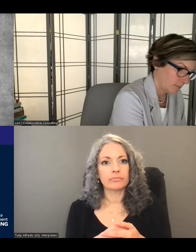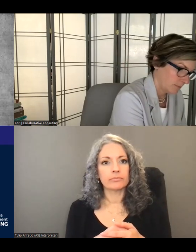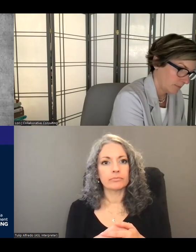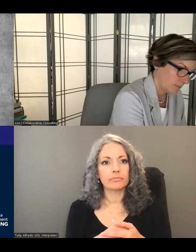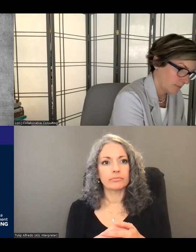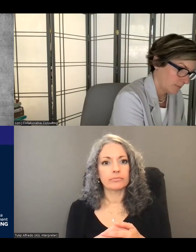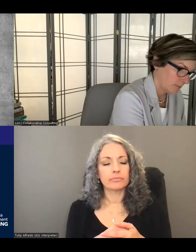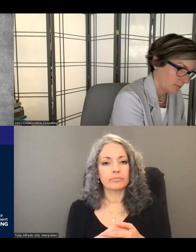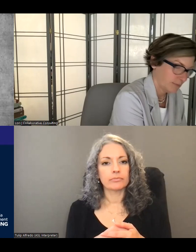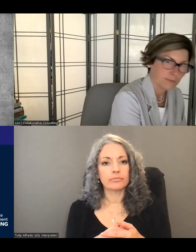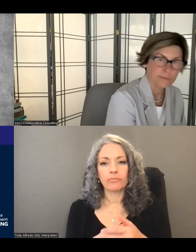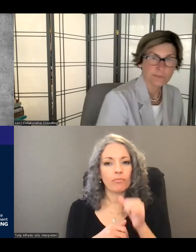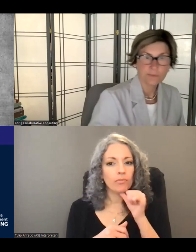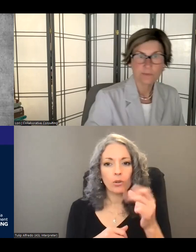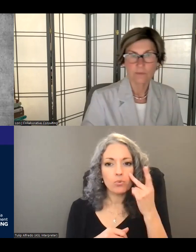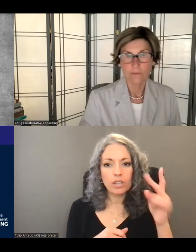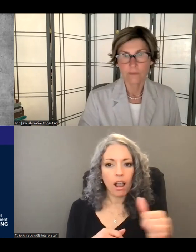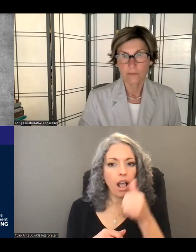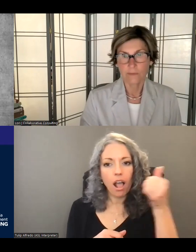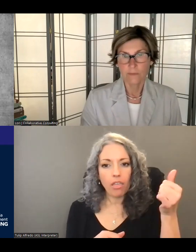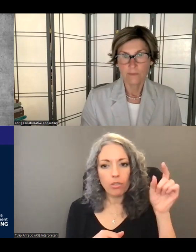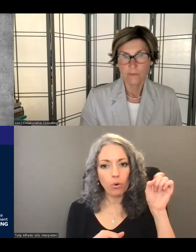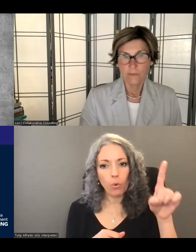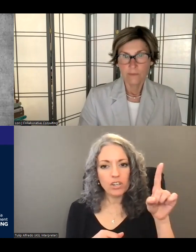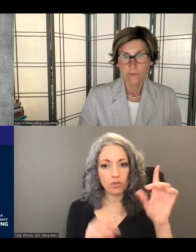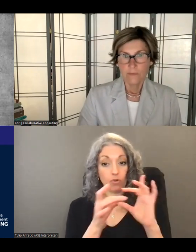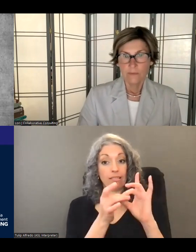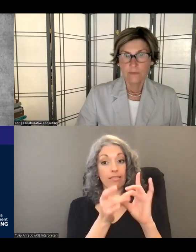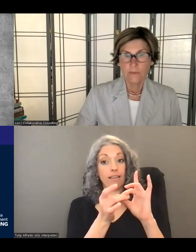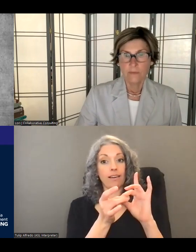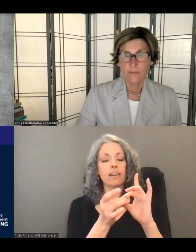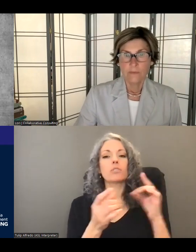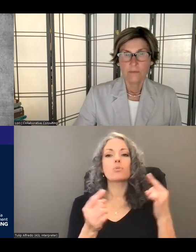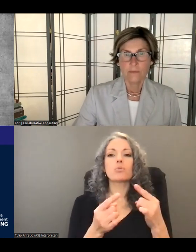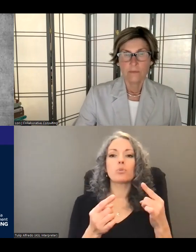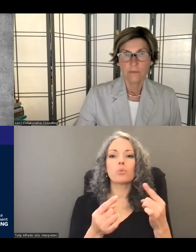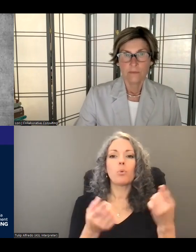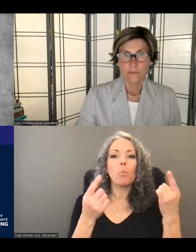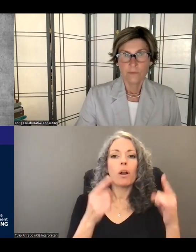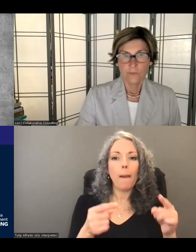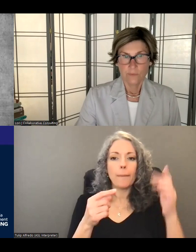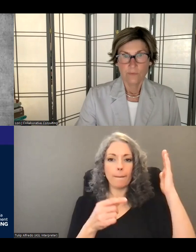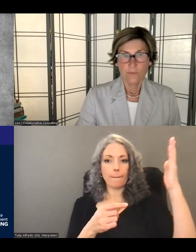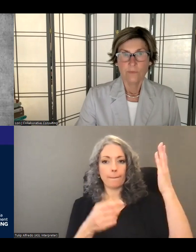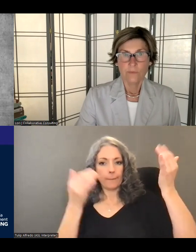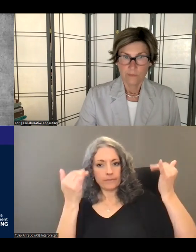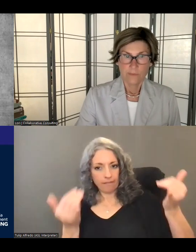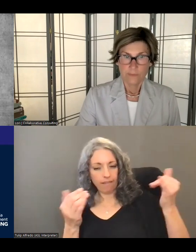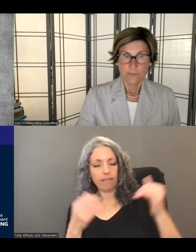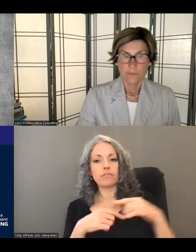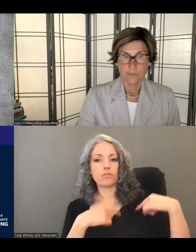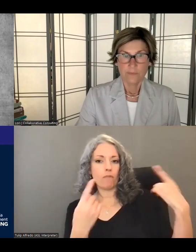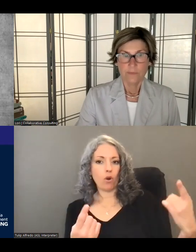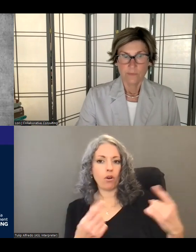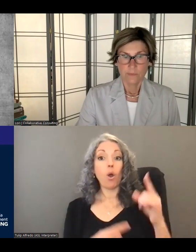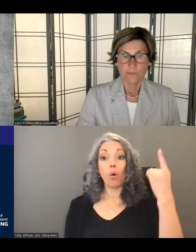Yeah, I don't see any other questions that are related to what has been presented so far. Oh, we